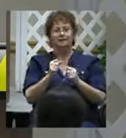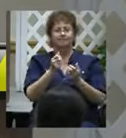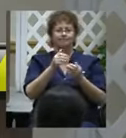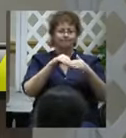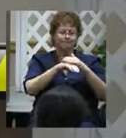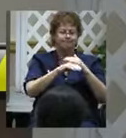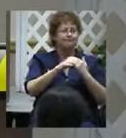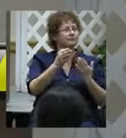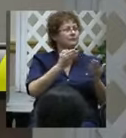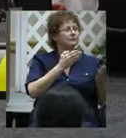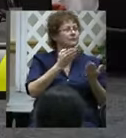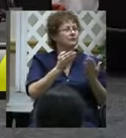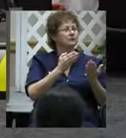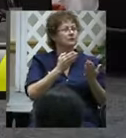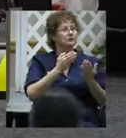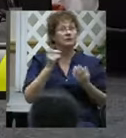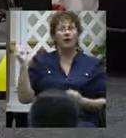here?